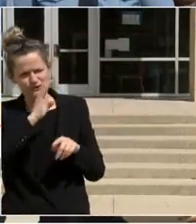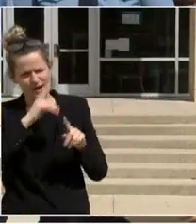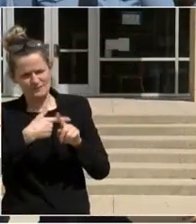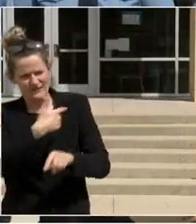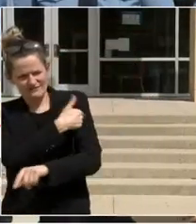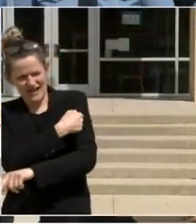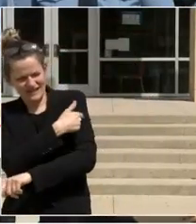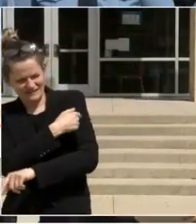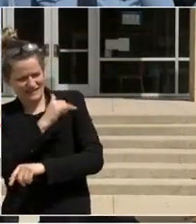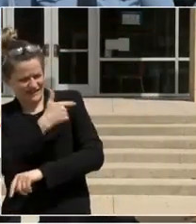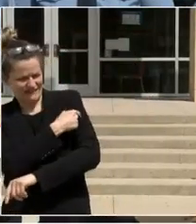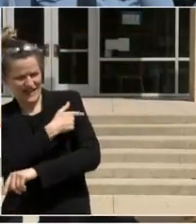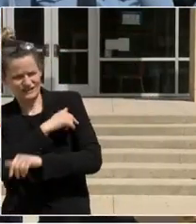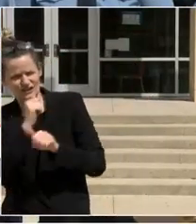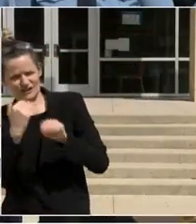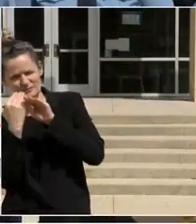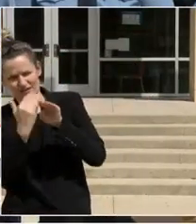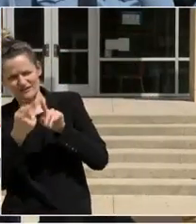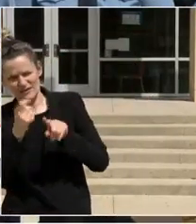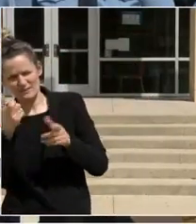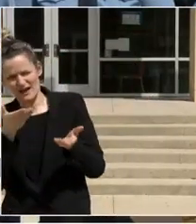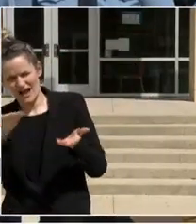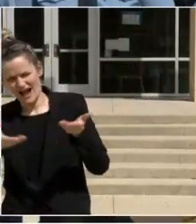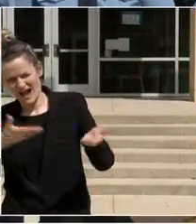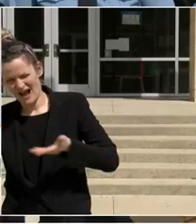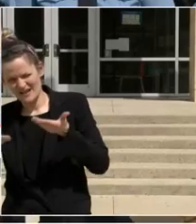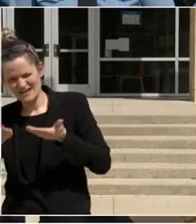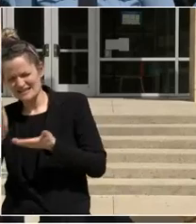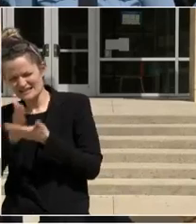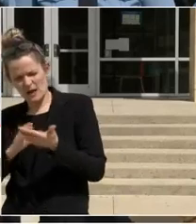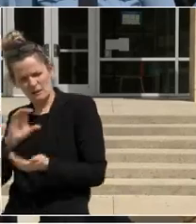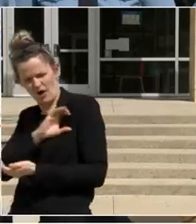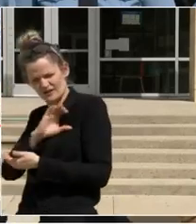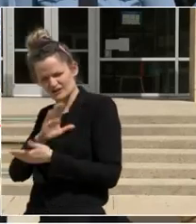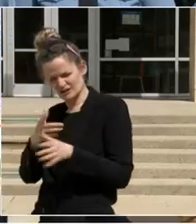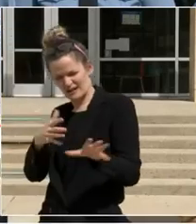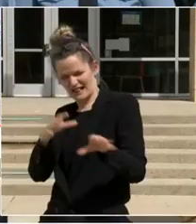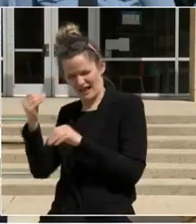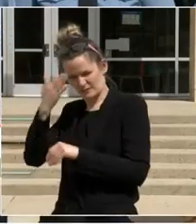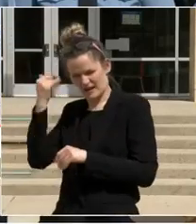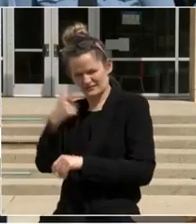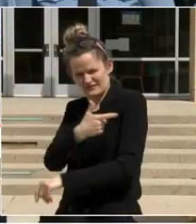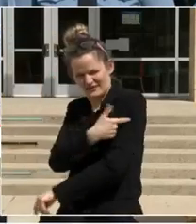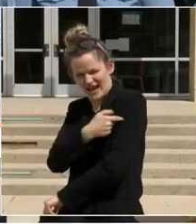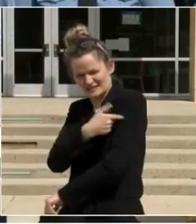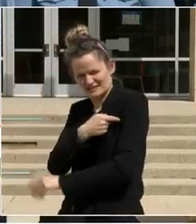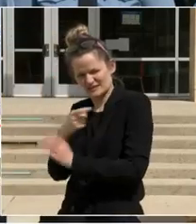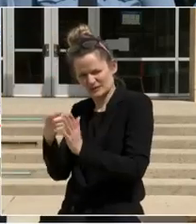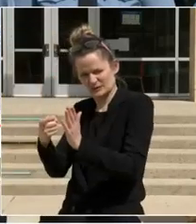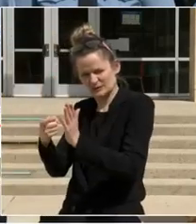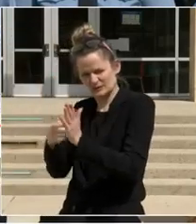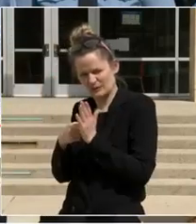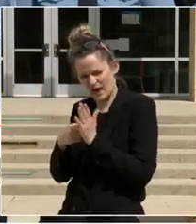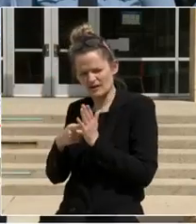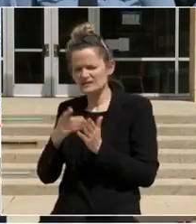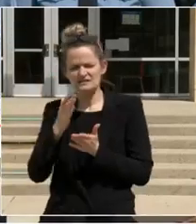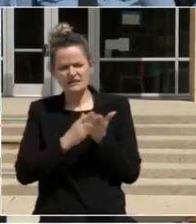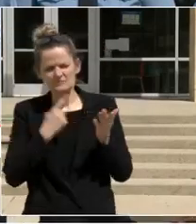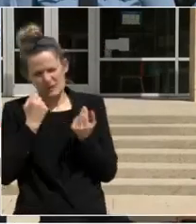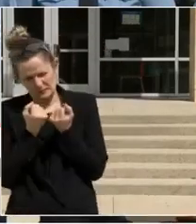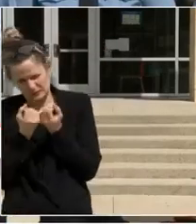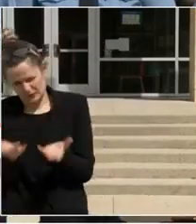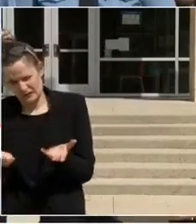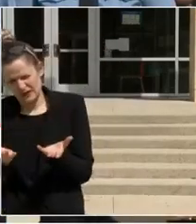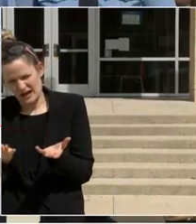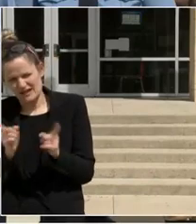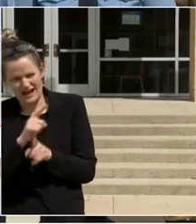heard from officers who have said they're leaving because of the vaccine or just because of the burnout that you talked about. So what do you say